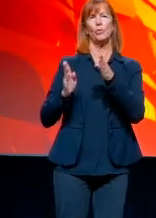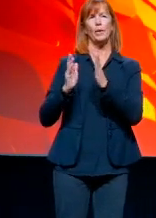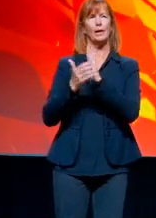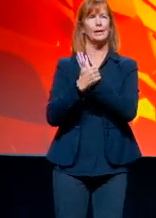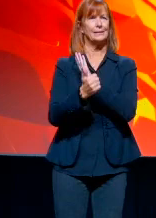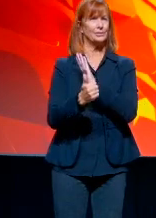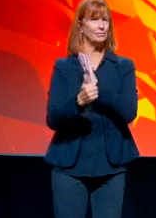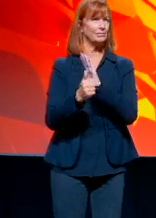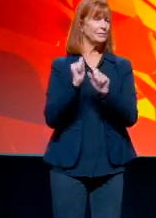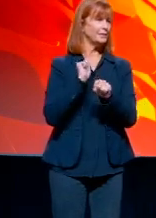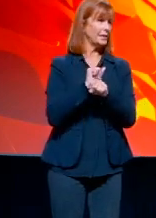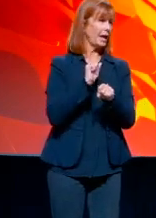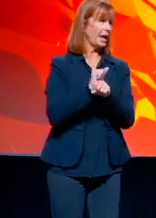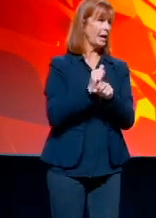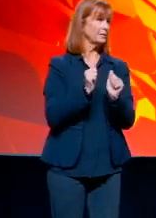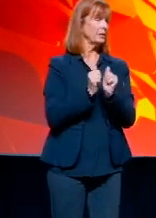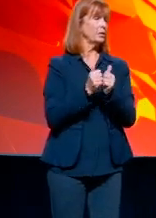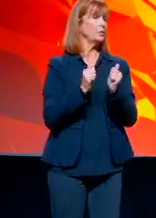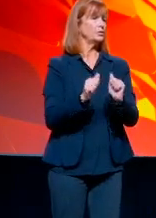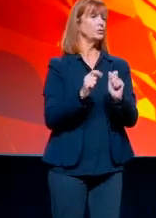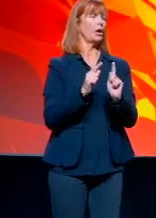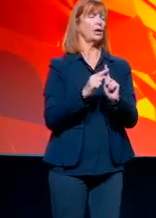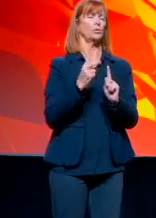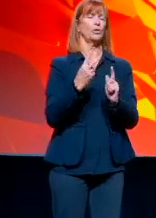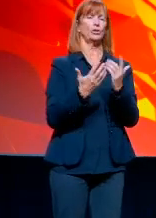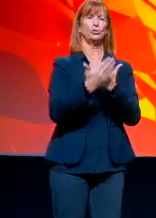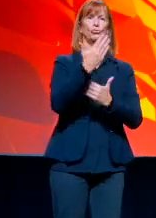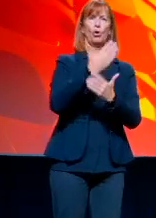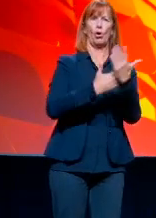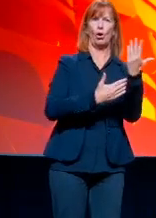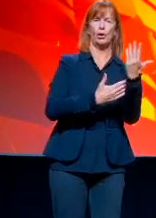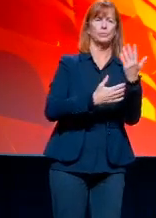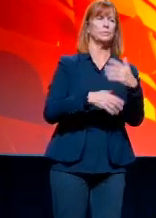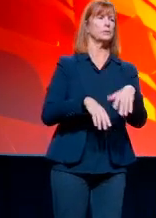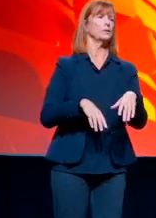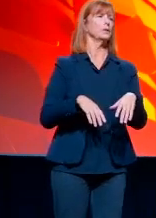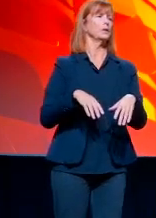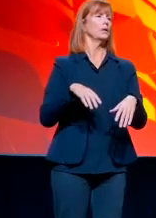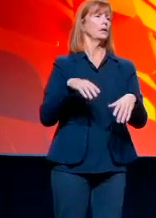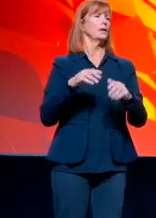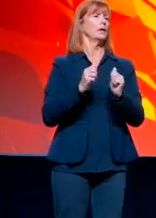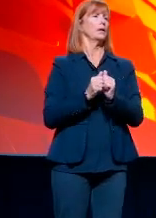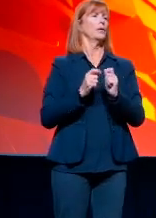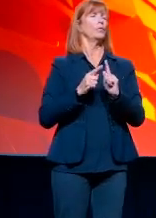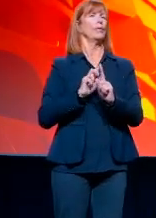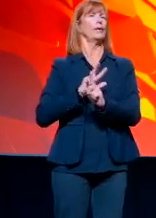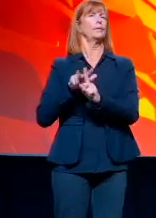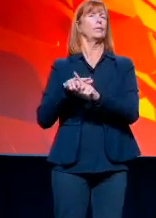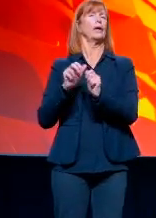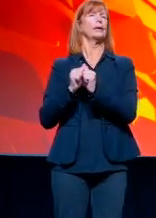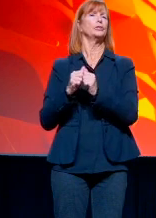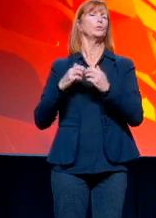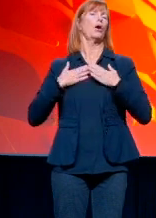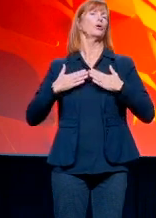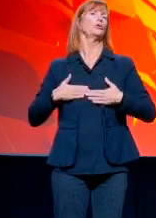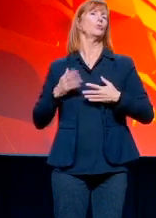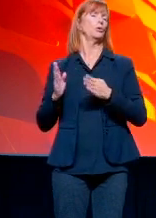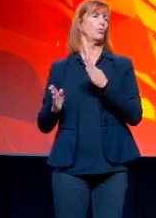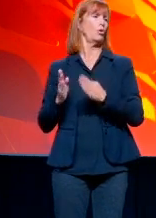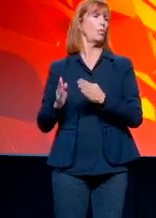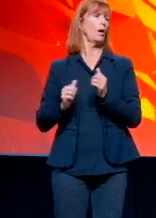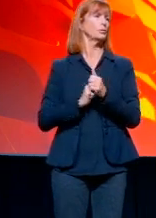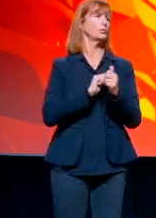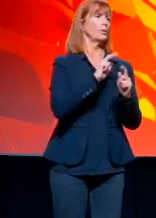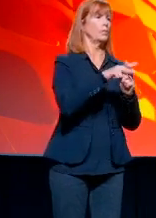on two robot arms and with a parallel jaw gripper. It can apply to our humanoid robots. It can be applied to long